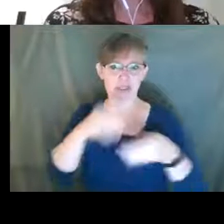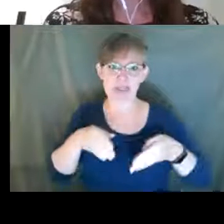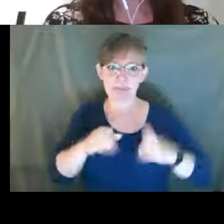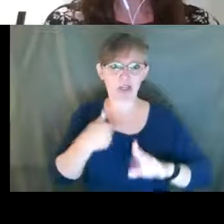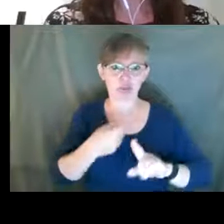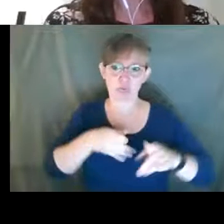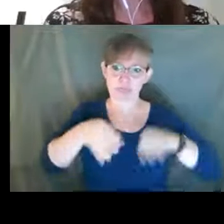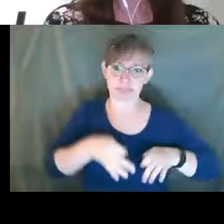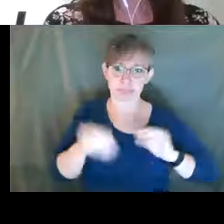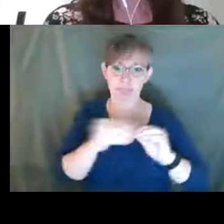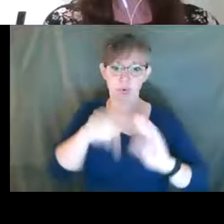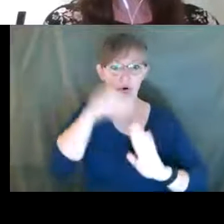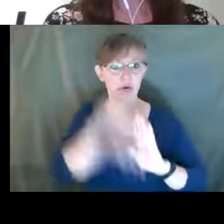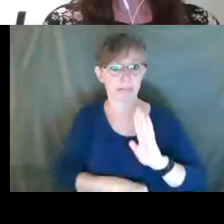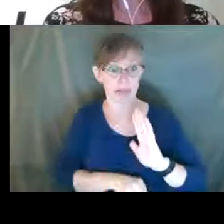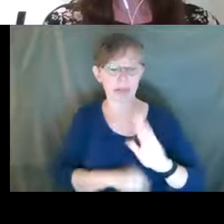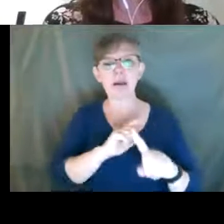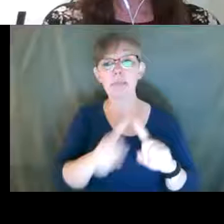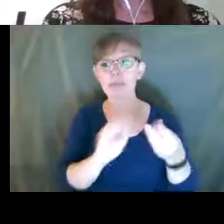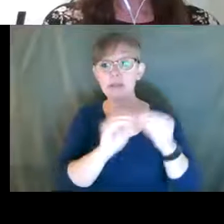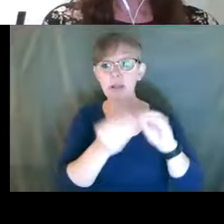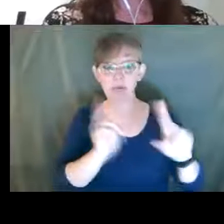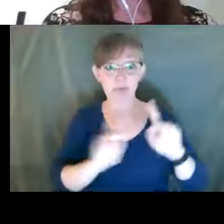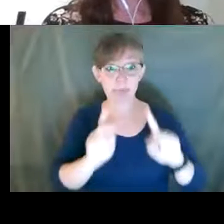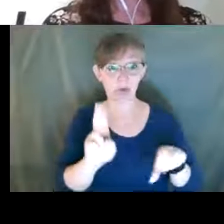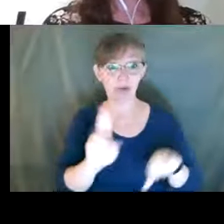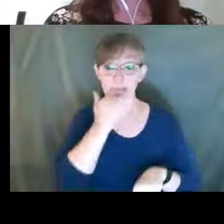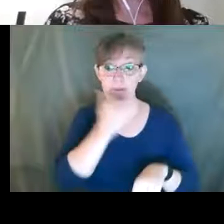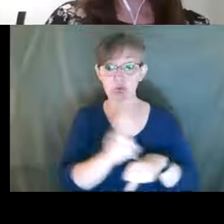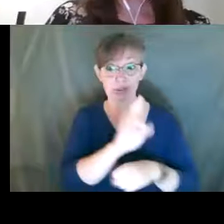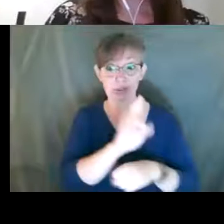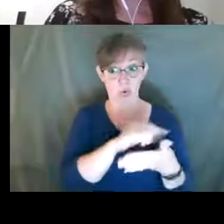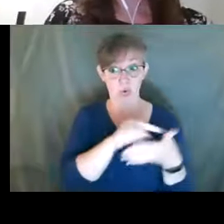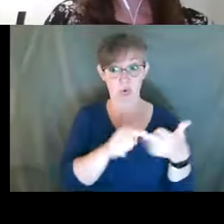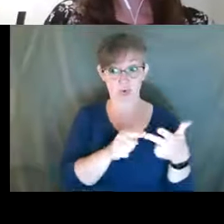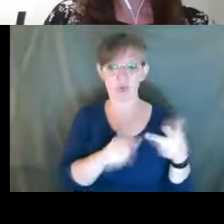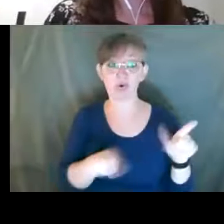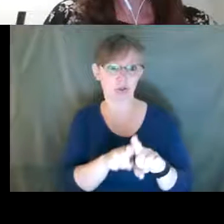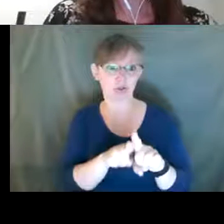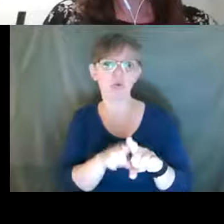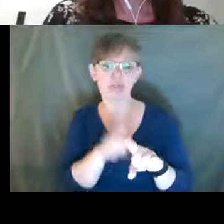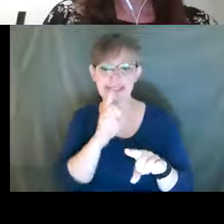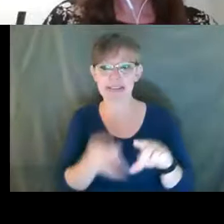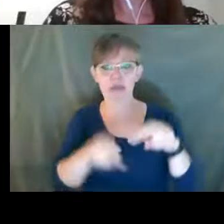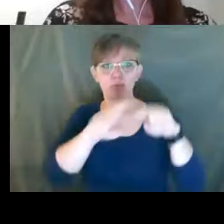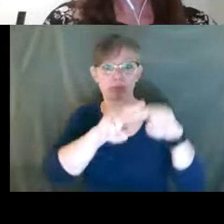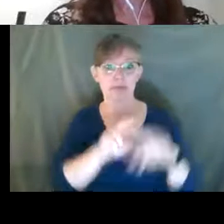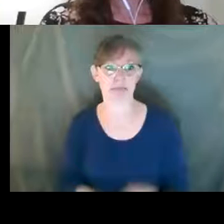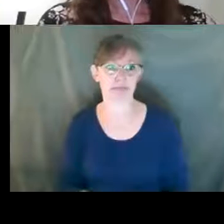number of older adults misusing those substances is also increasing.